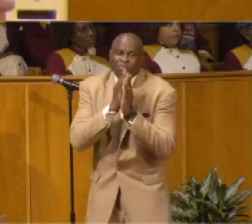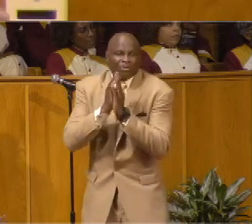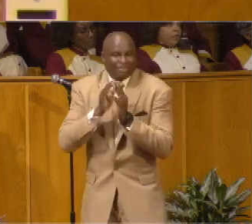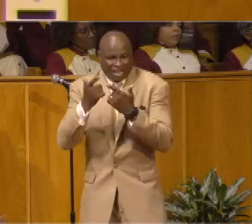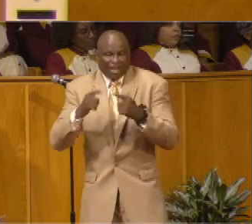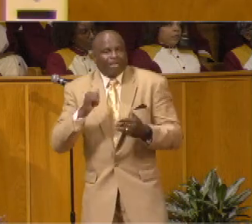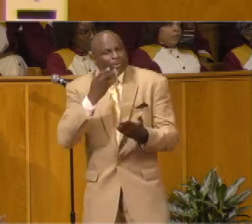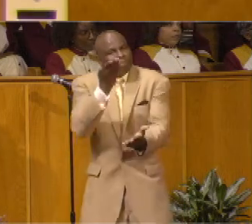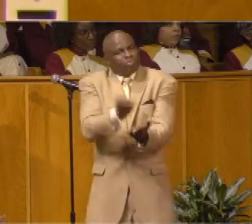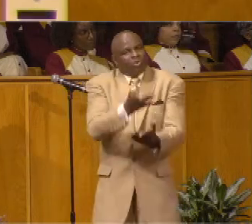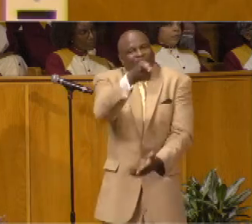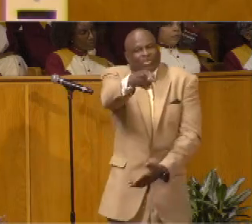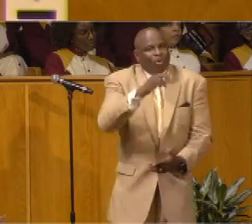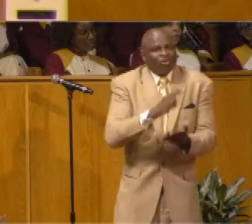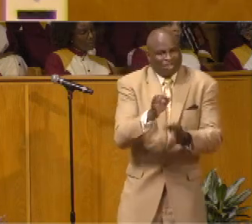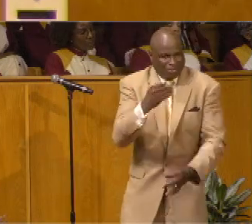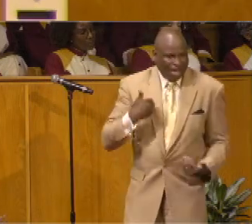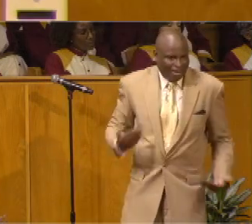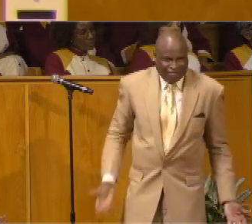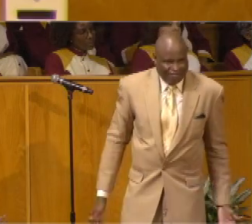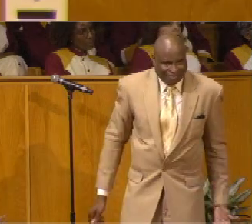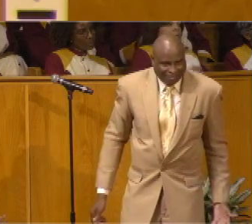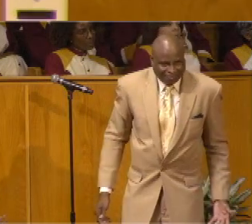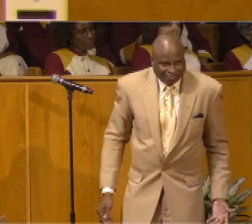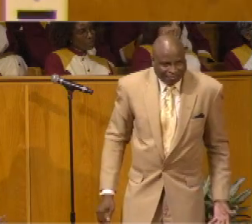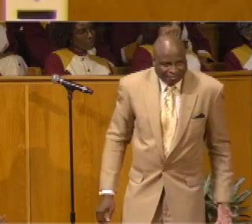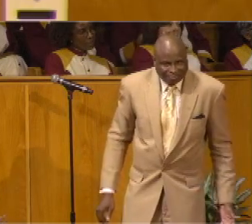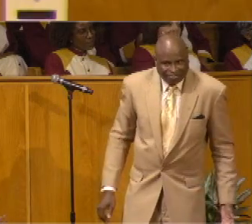to prove you have the Holy Spirit.